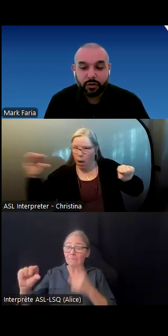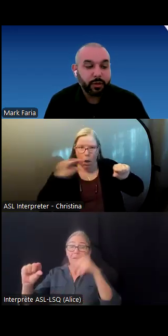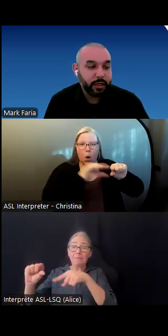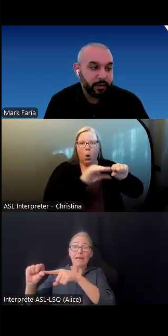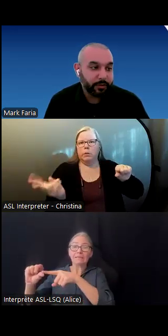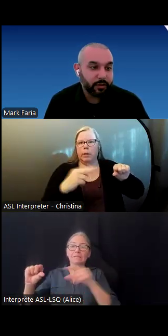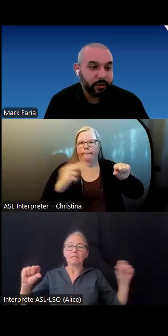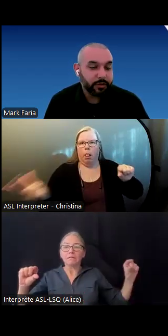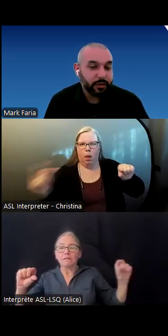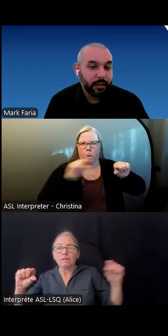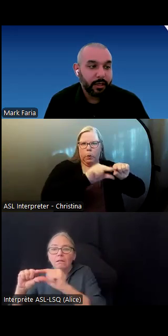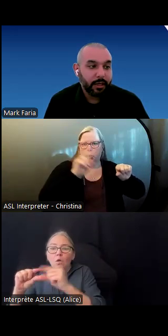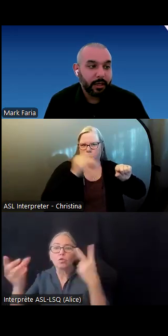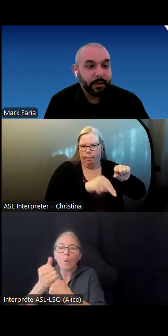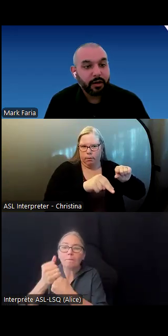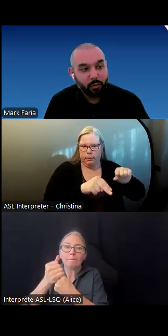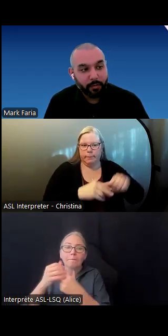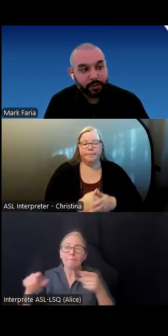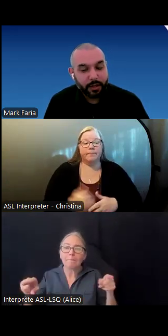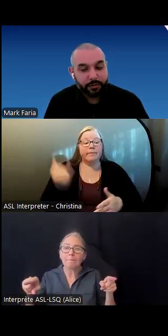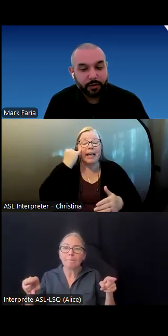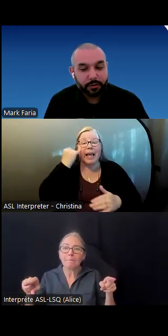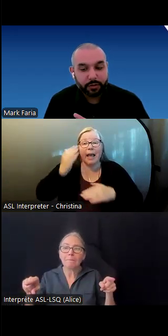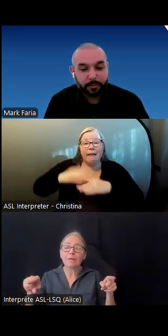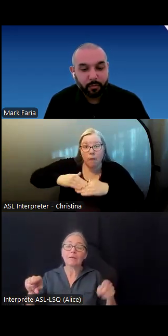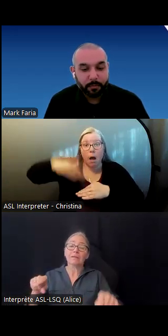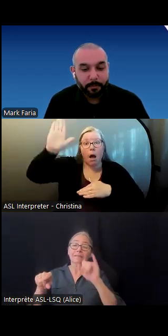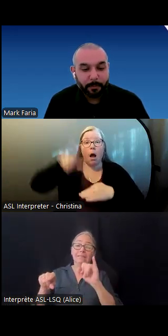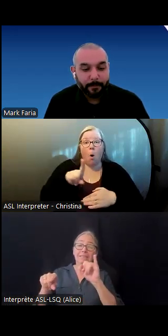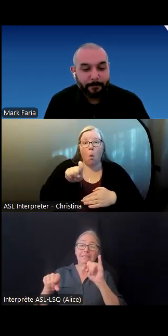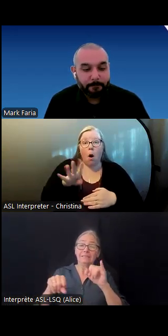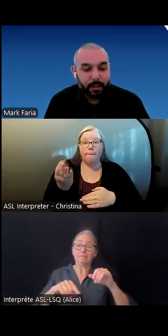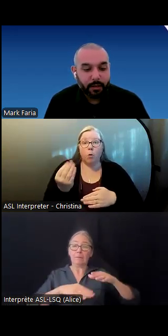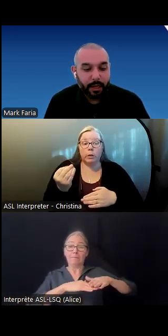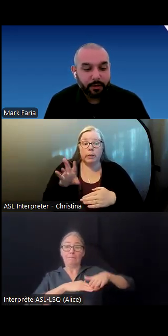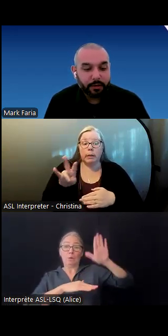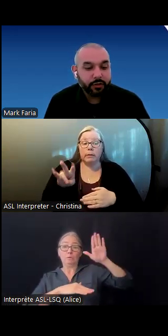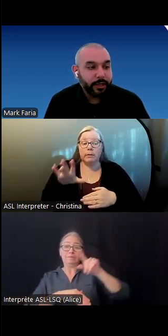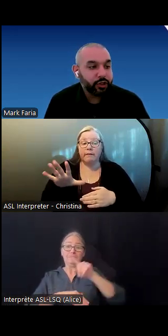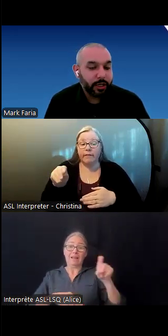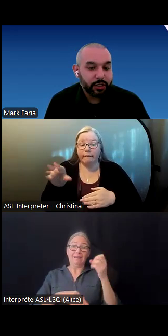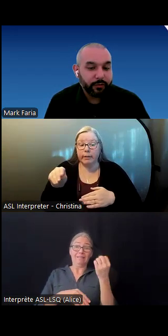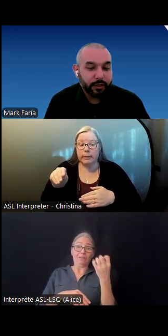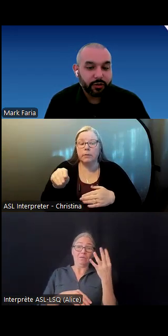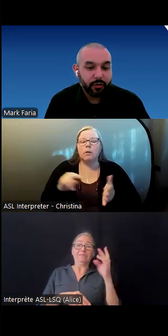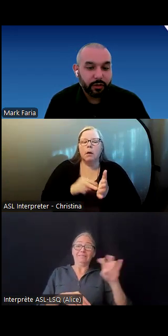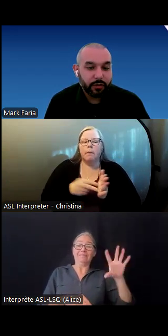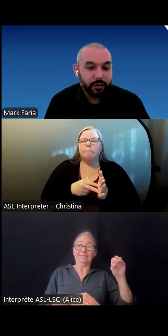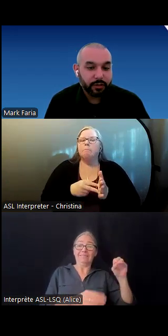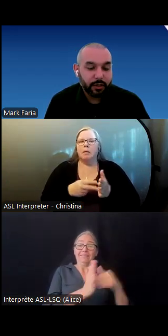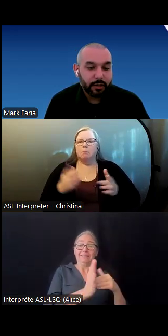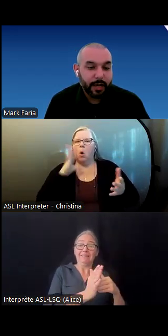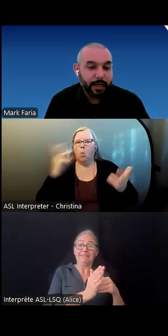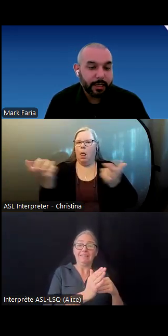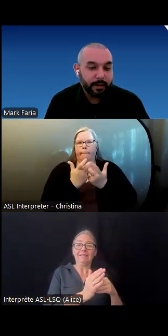$1,000. So you put in $1,000 and the government will match $1,000. And these rates change every year. So